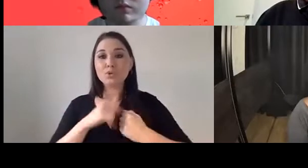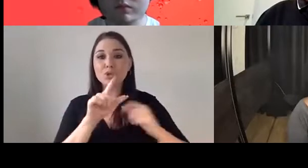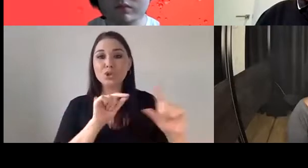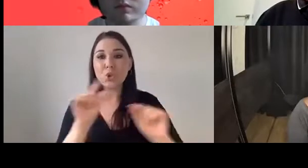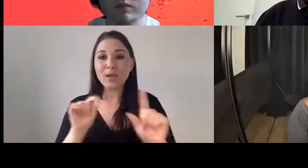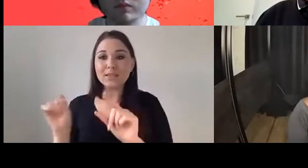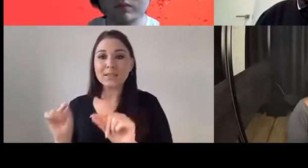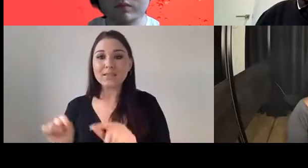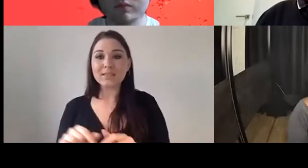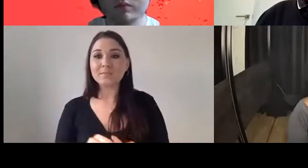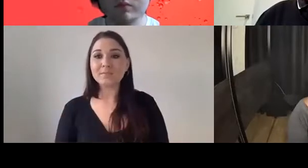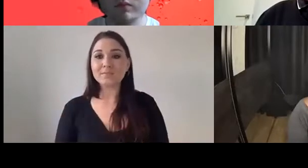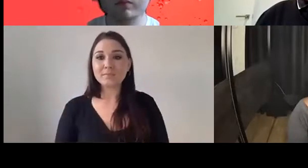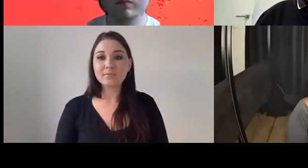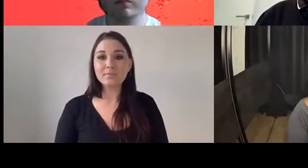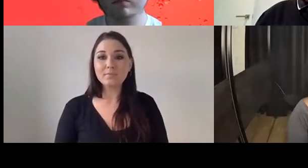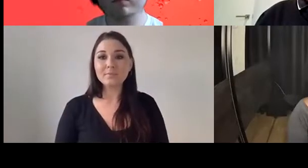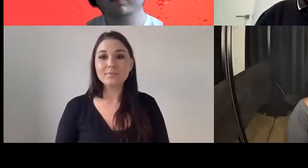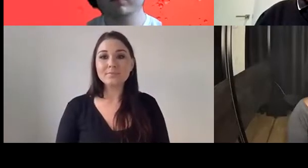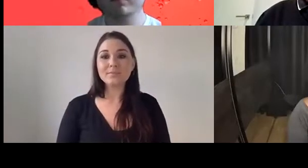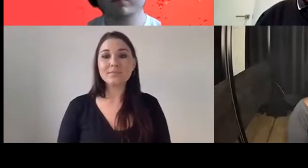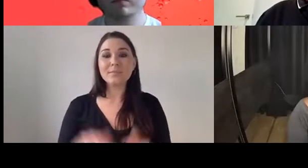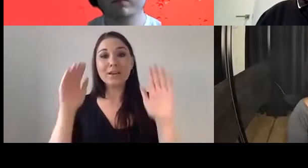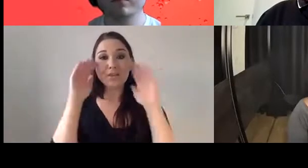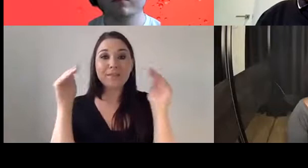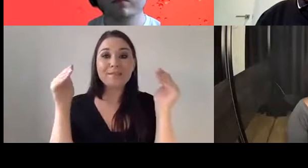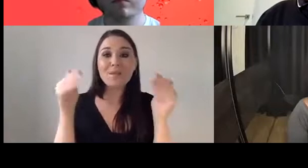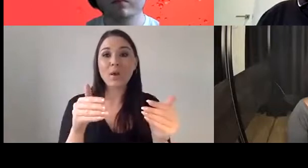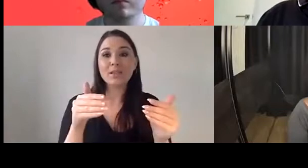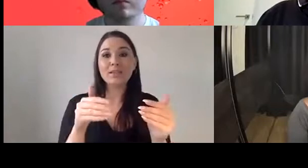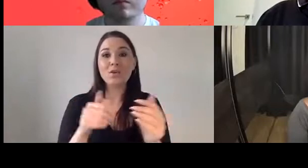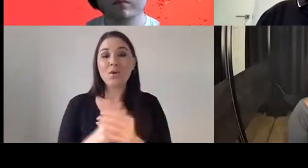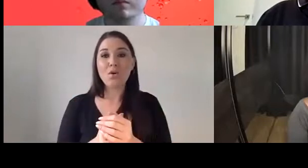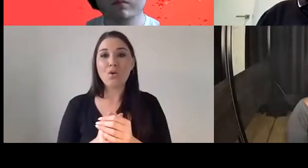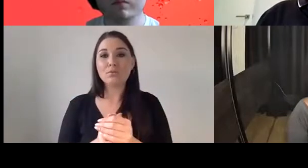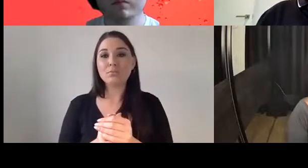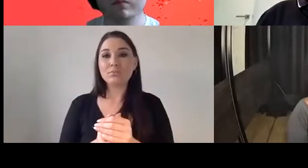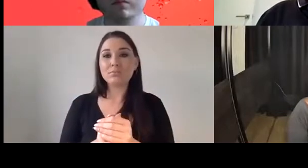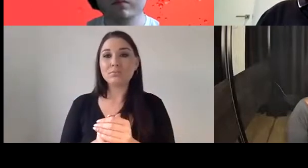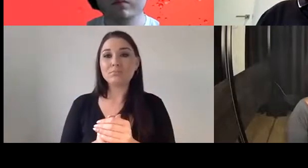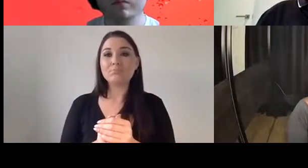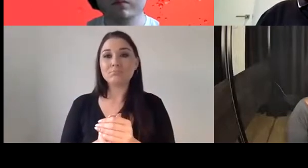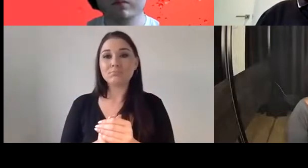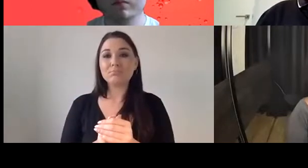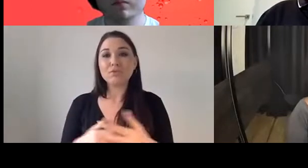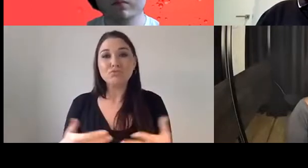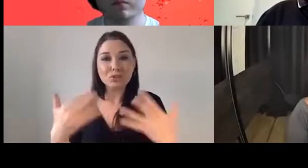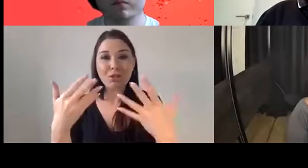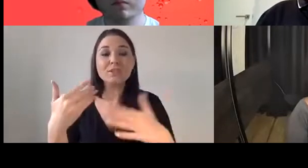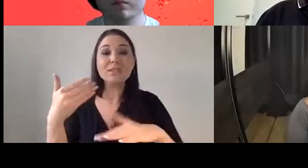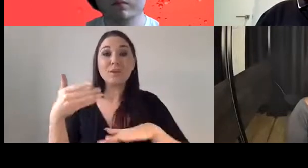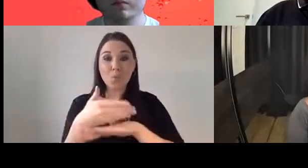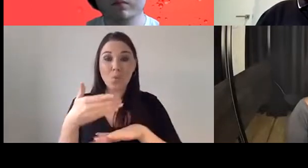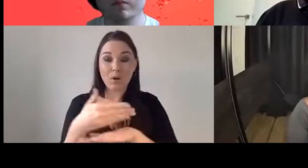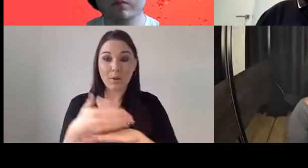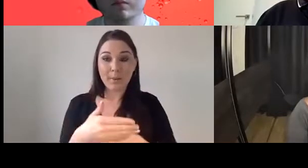where people should work. They're focusing on outputs. But I think a word of caution, what I'm learning with my